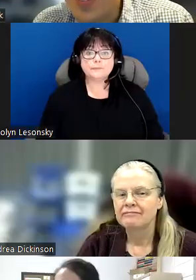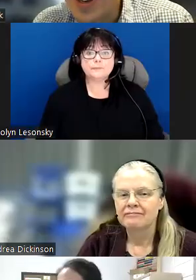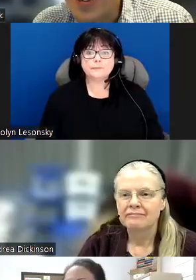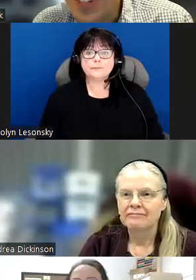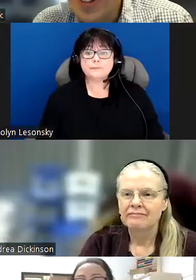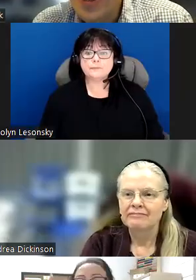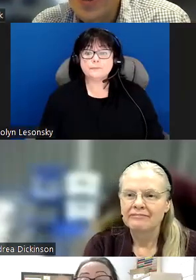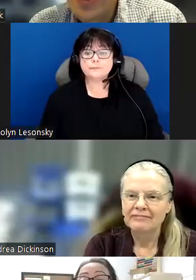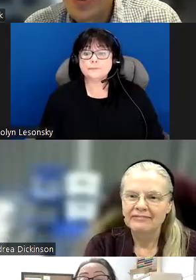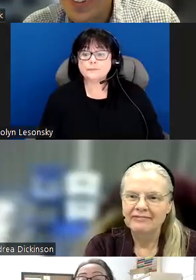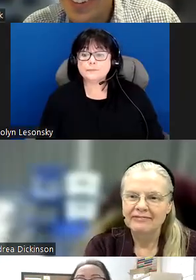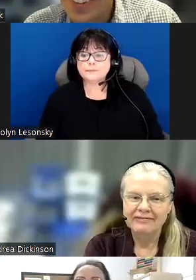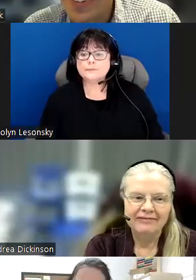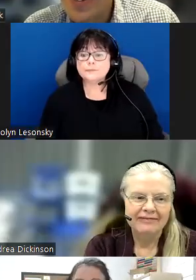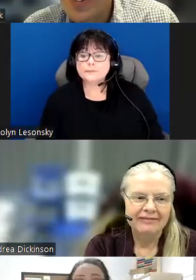I believe I can see.